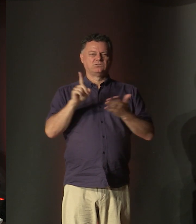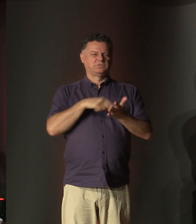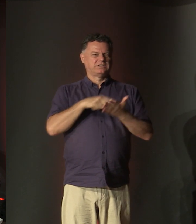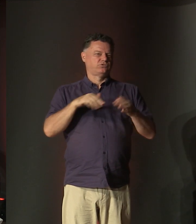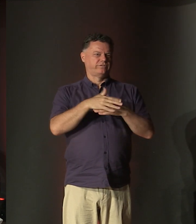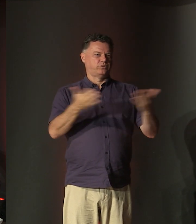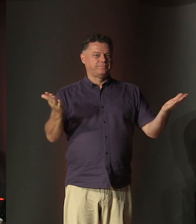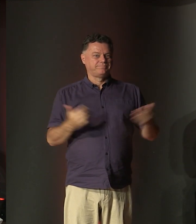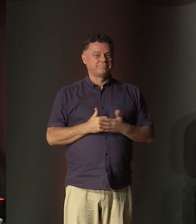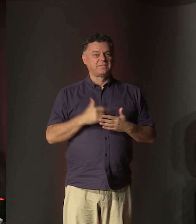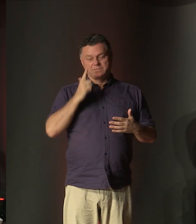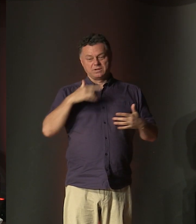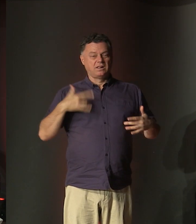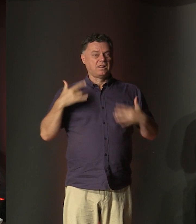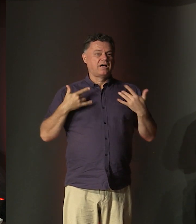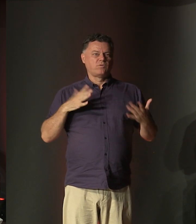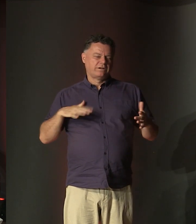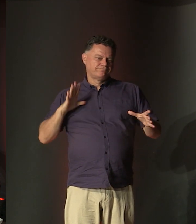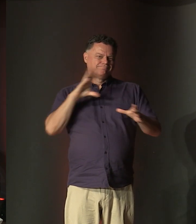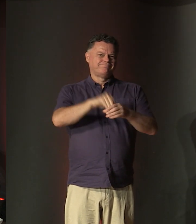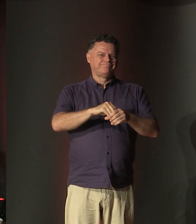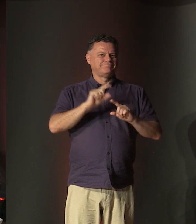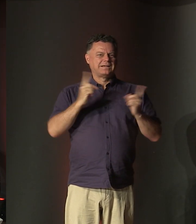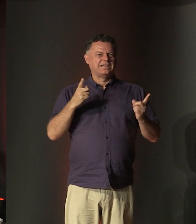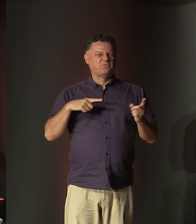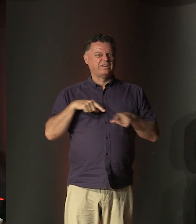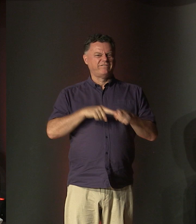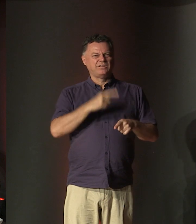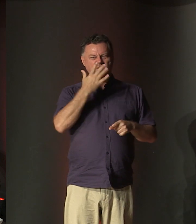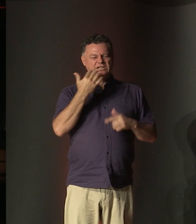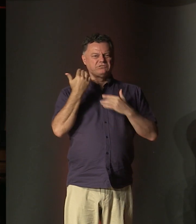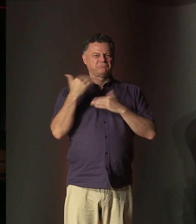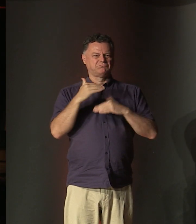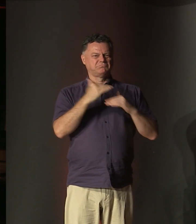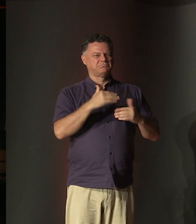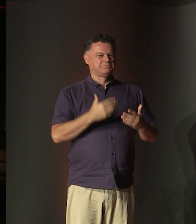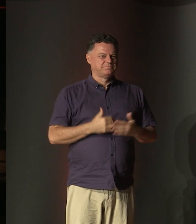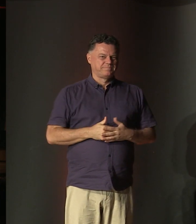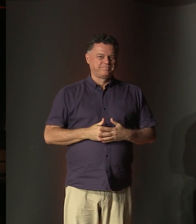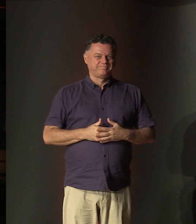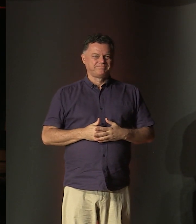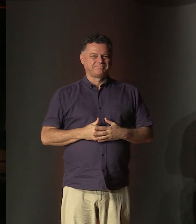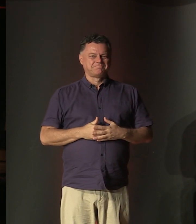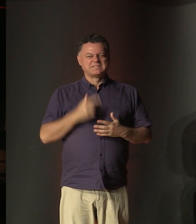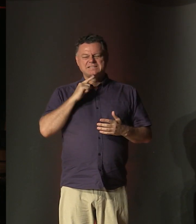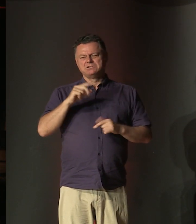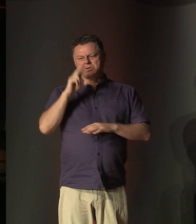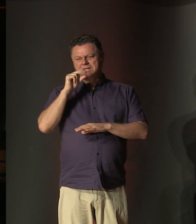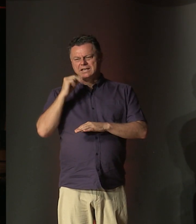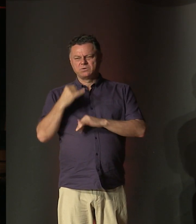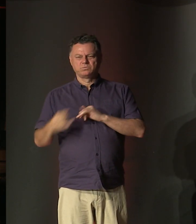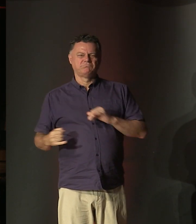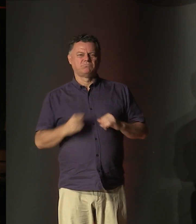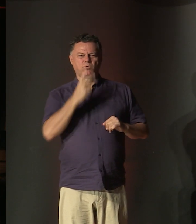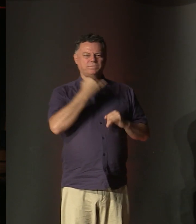they're not able to participate fully in life. And although I said that